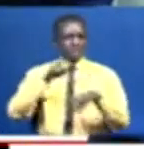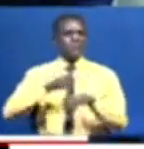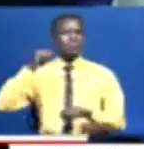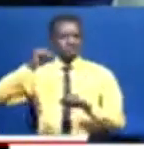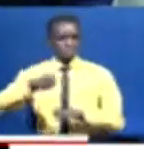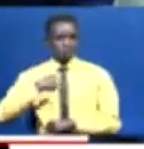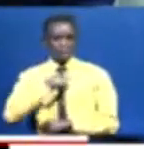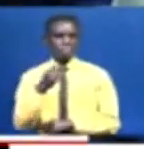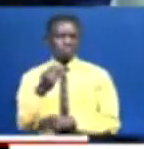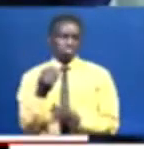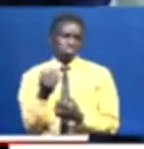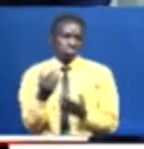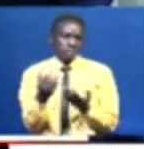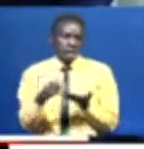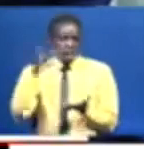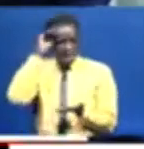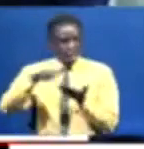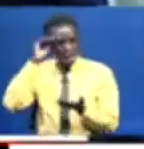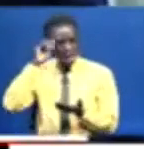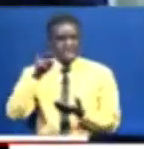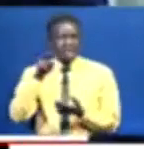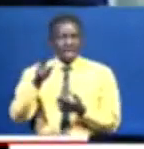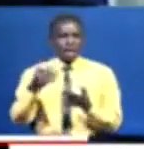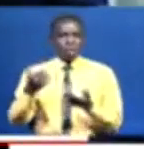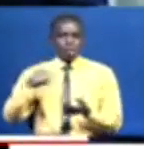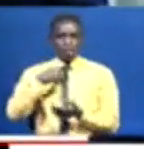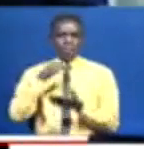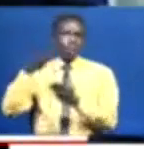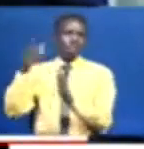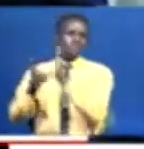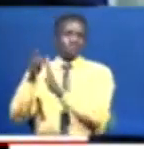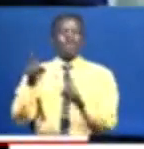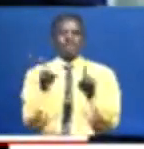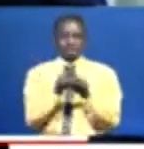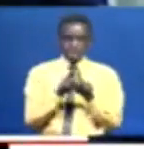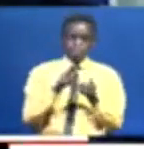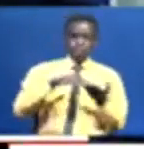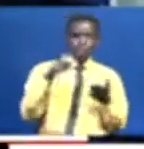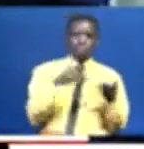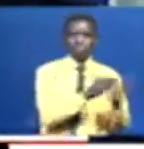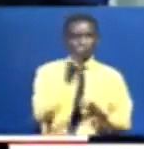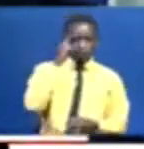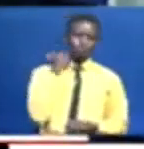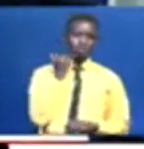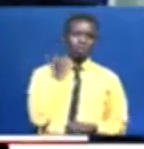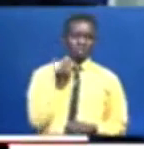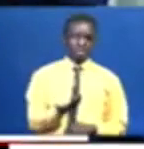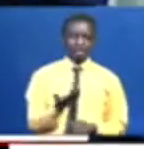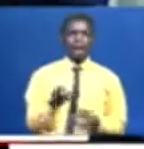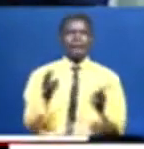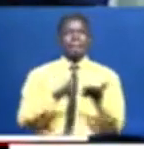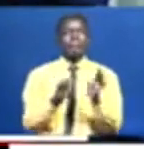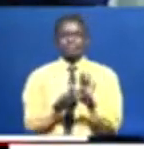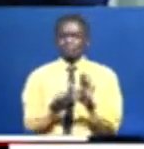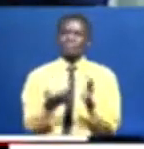other avenues or channels for attackers to exploit. So, of course, there will be an increased attack surface with the